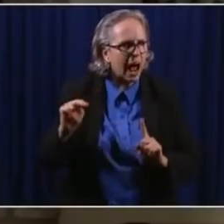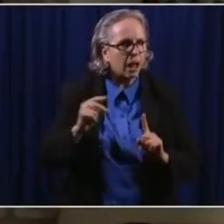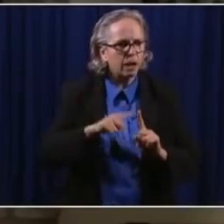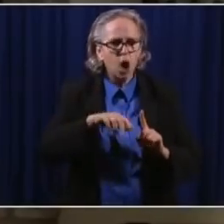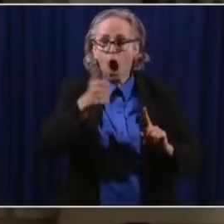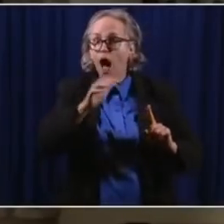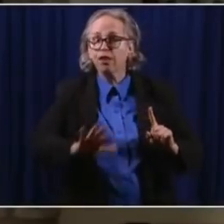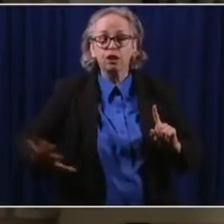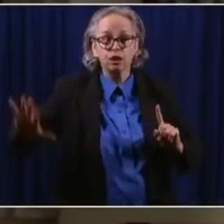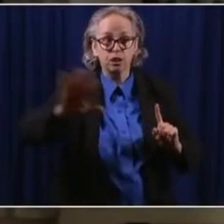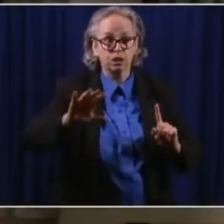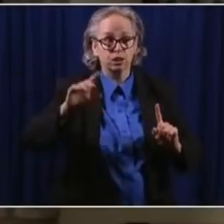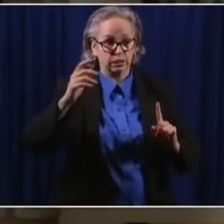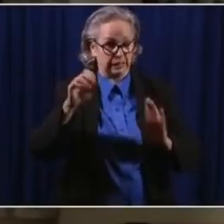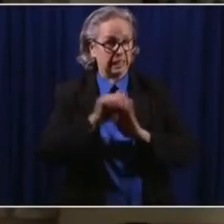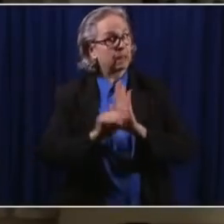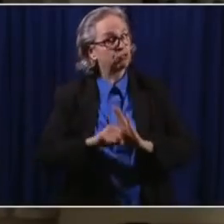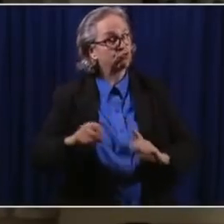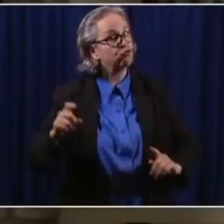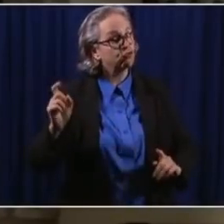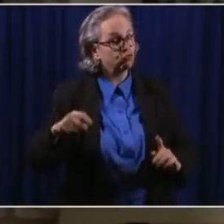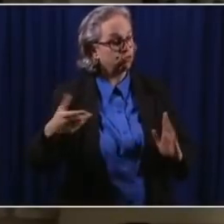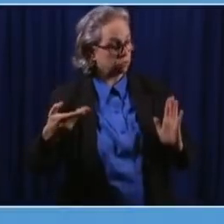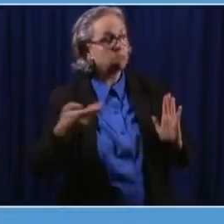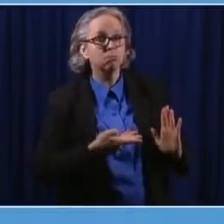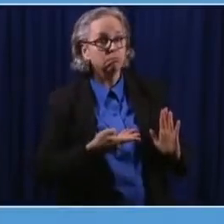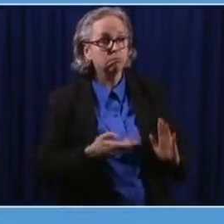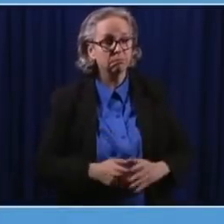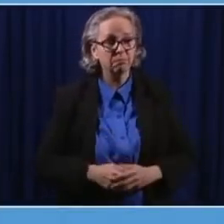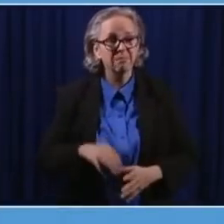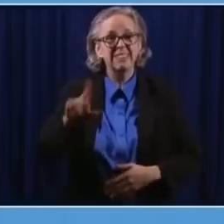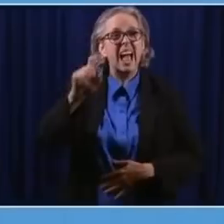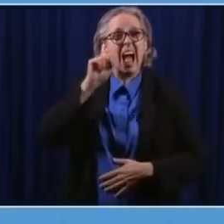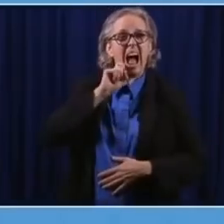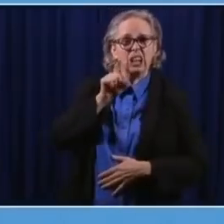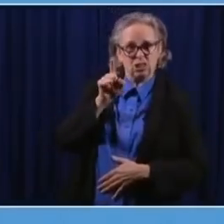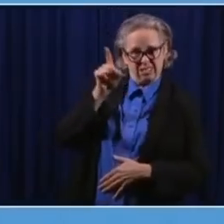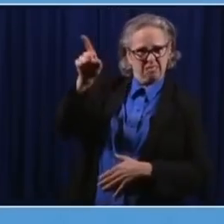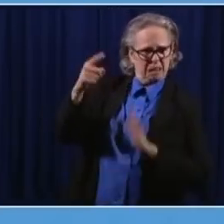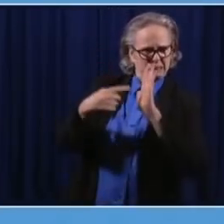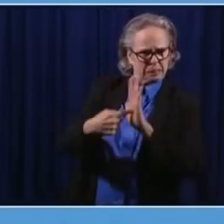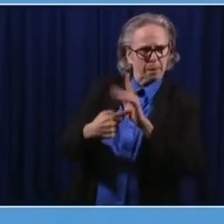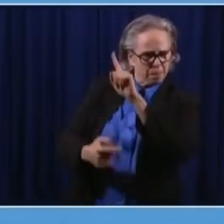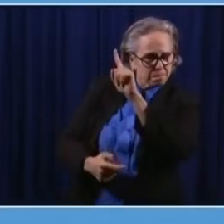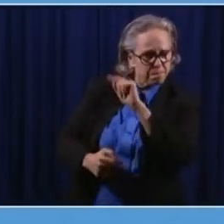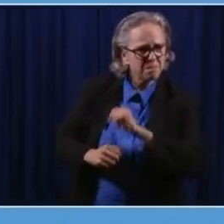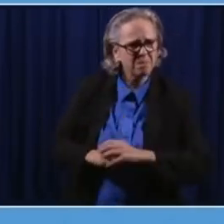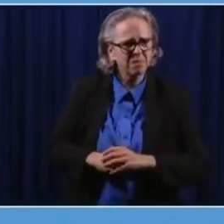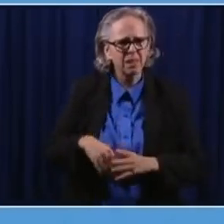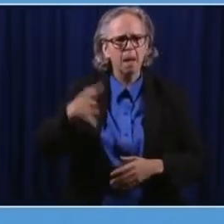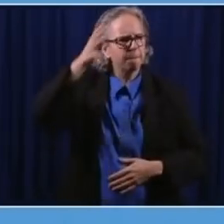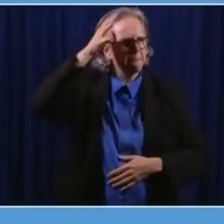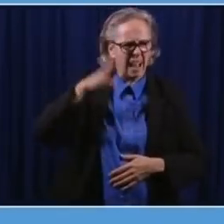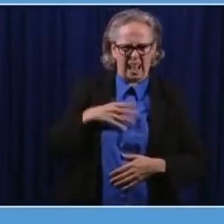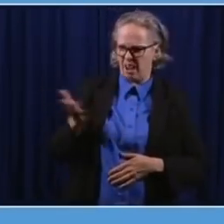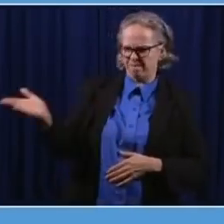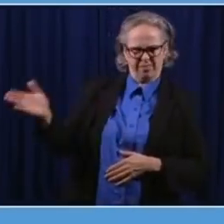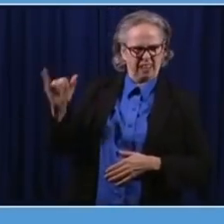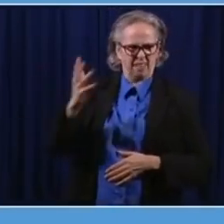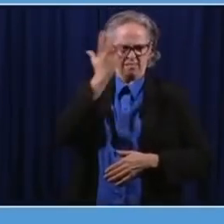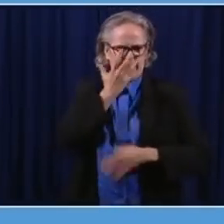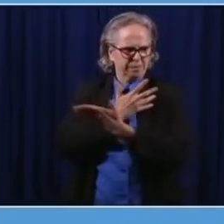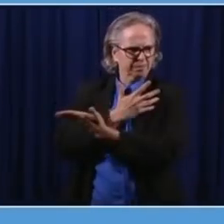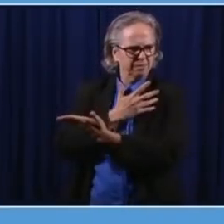the headline this week. From the Akron Beacon Journal, Akron man wanted in 4 shootings in 3